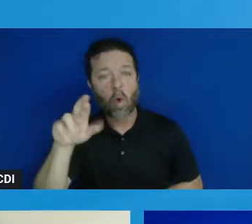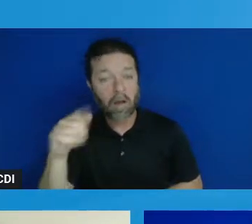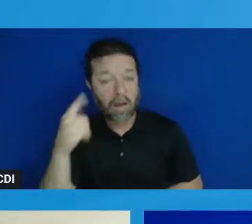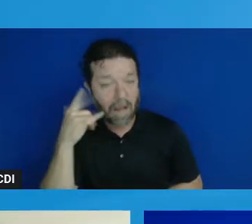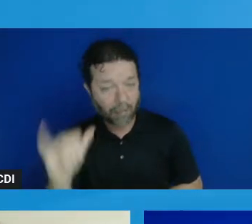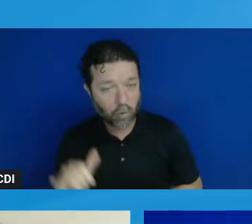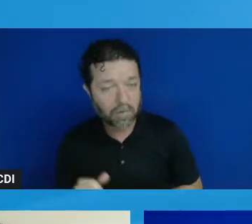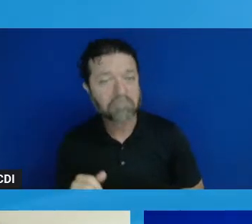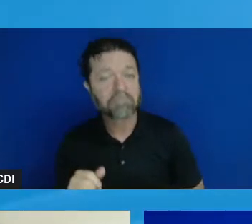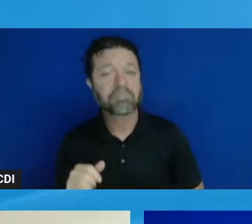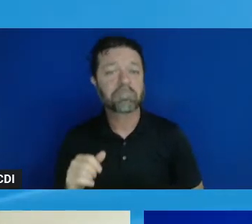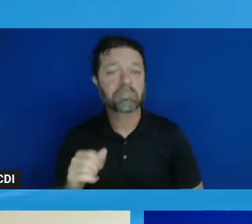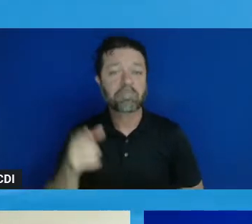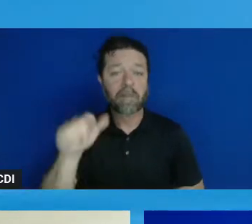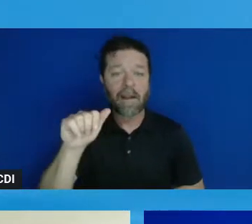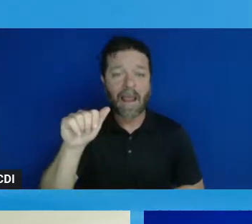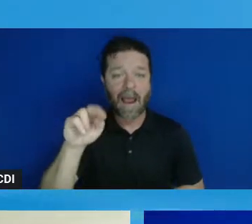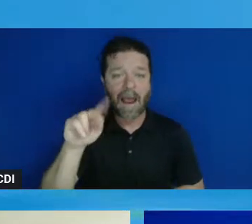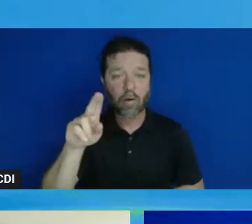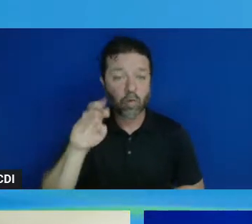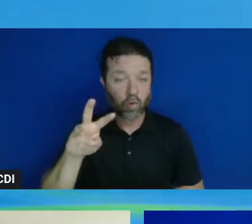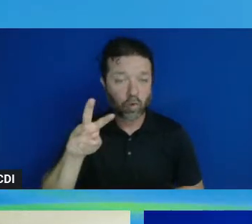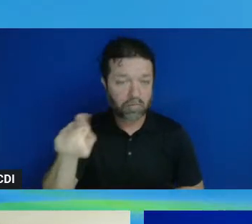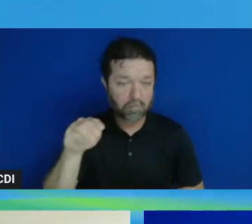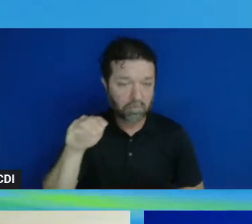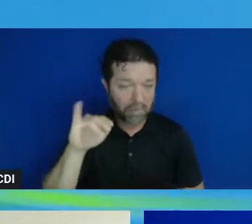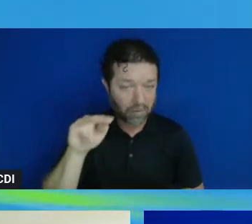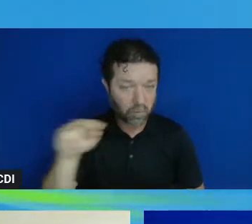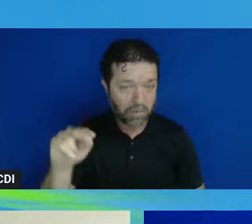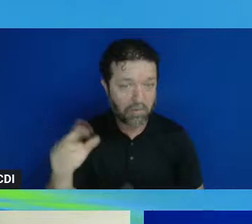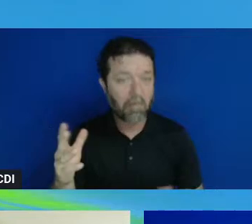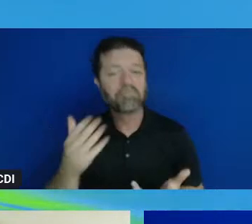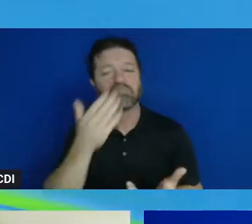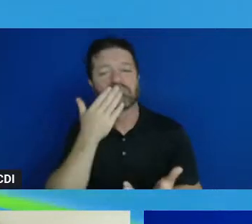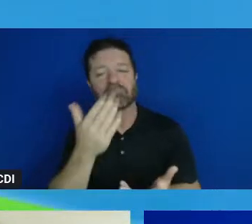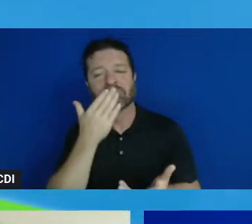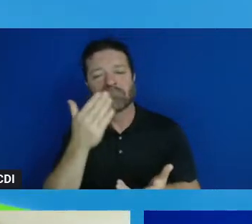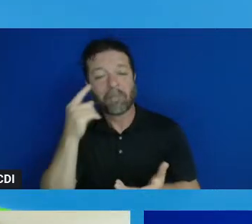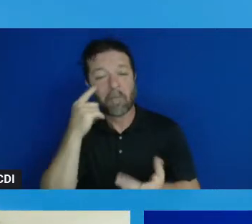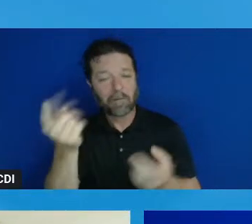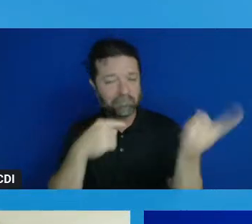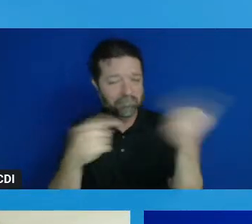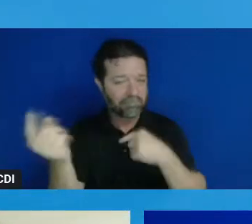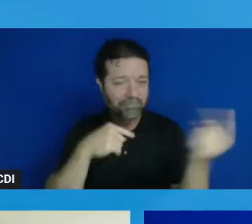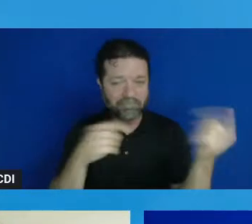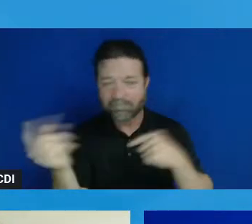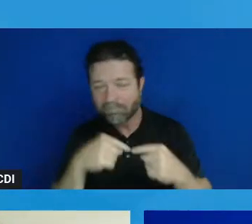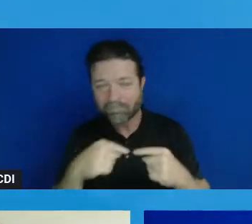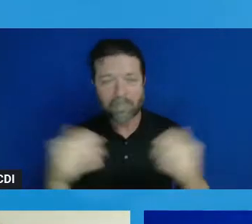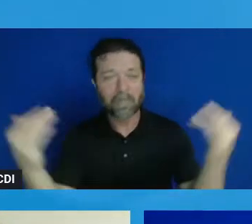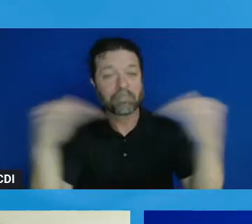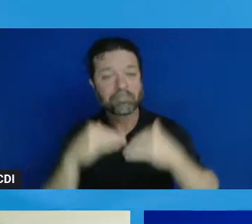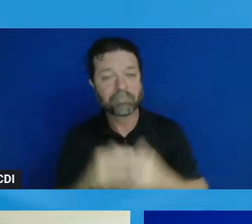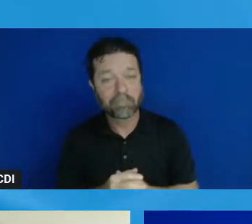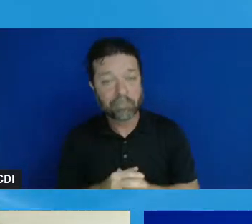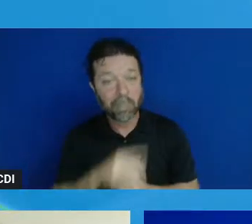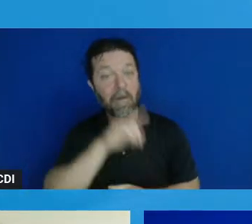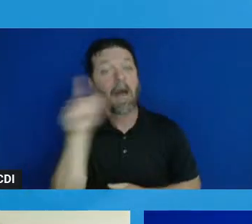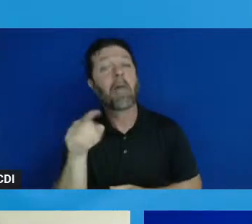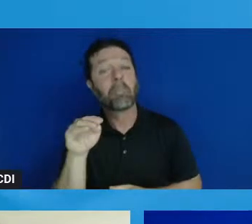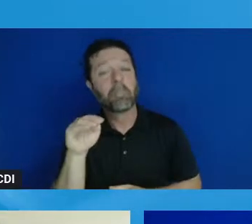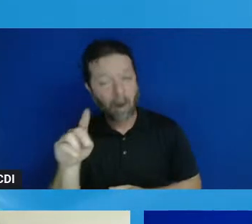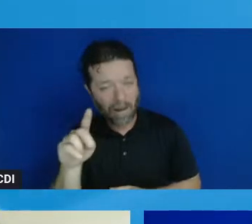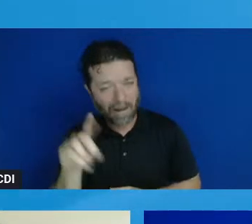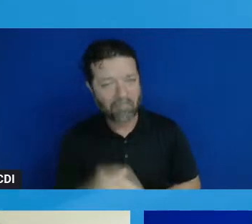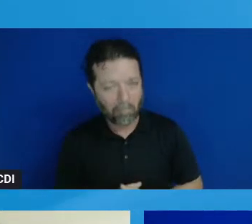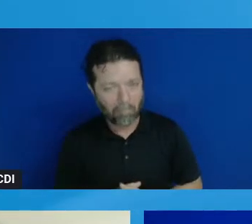Minnesota, Emmanuel. Thank you so much, guys. We have someone, Najwa from Maryland. This is really cool. We have all time